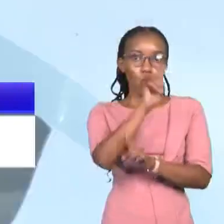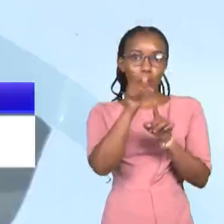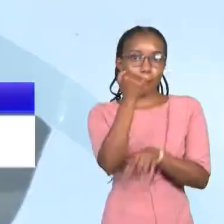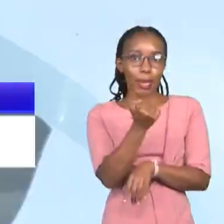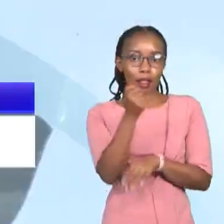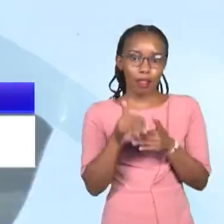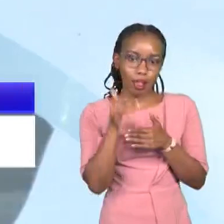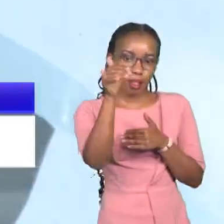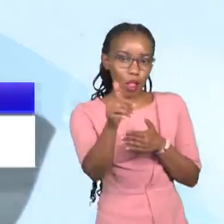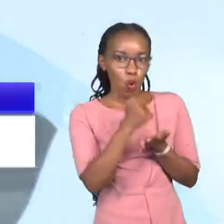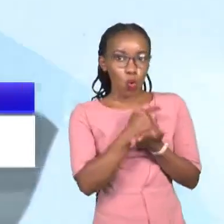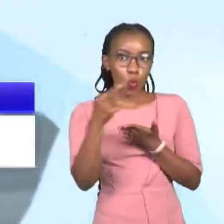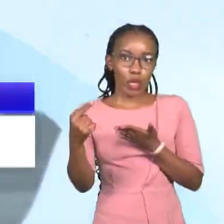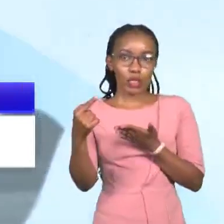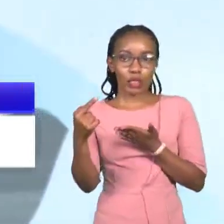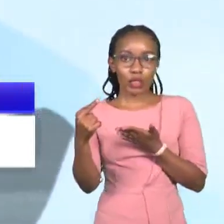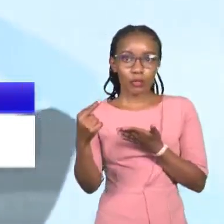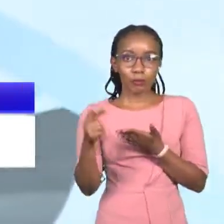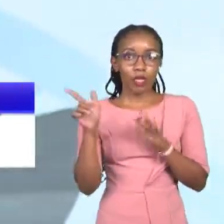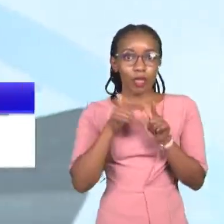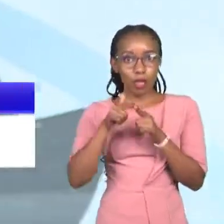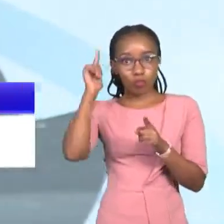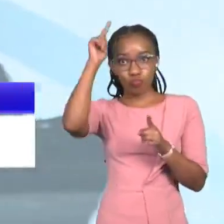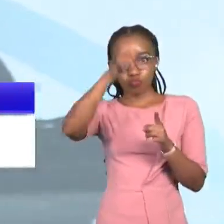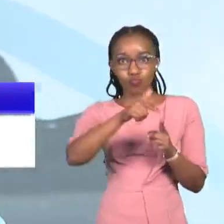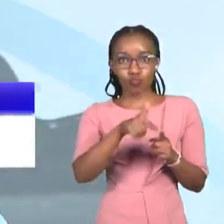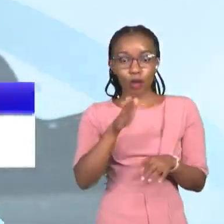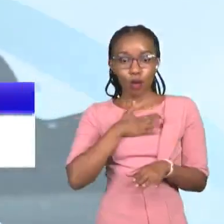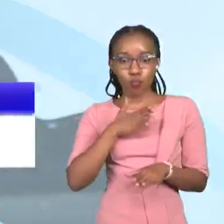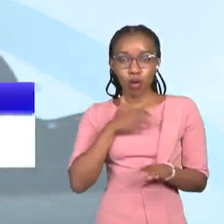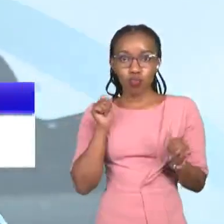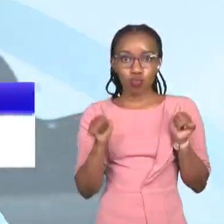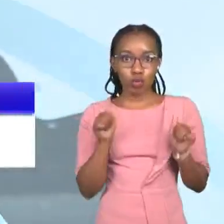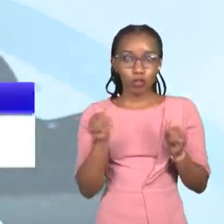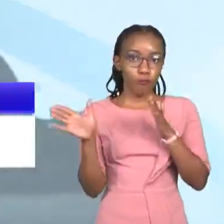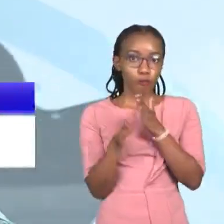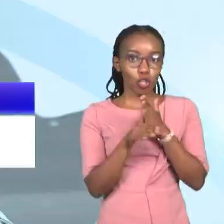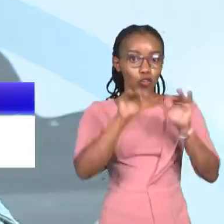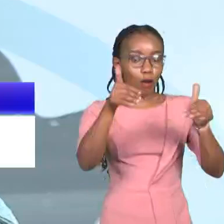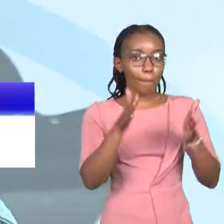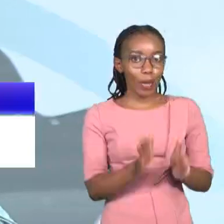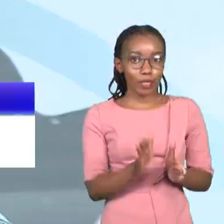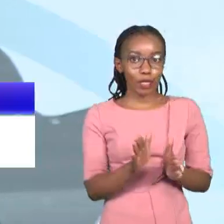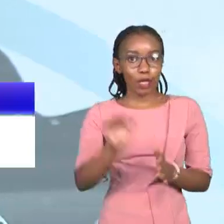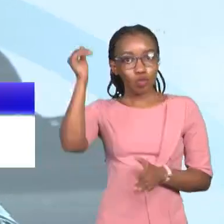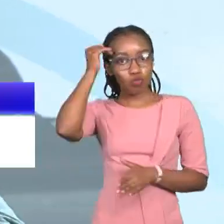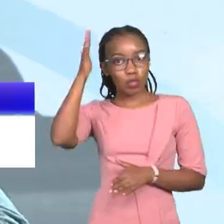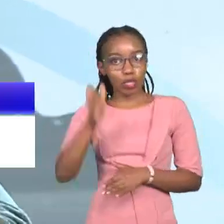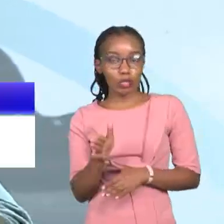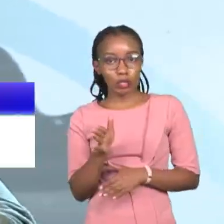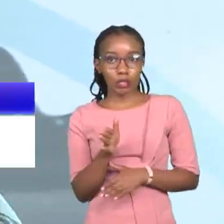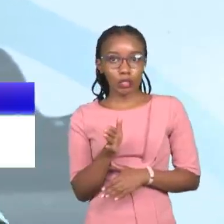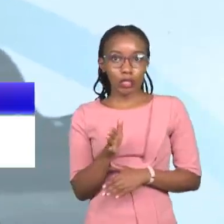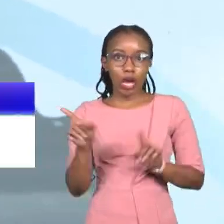few weeks from now. And our main target group is fish farmers, students,